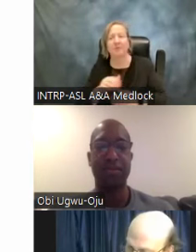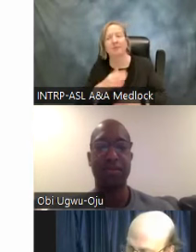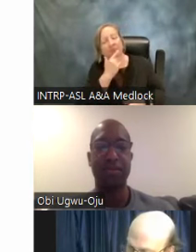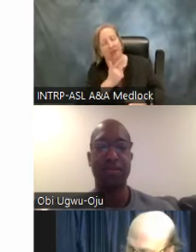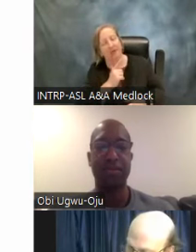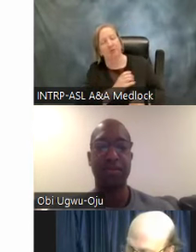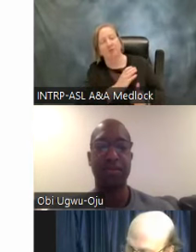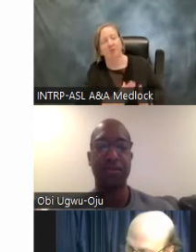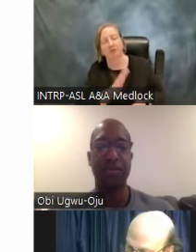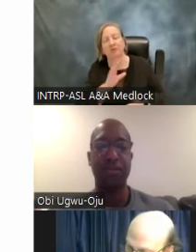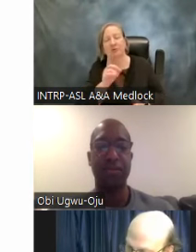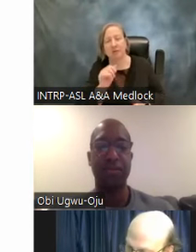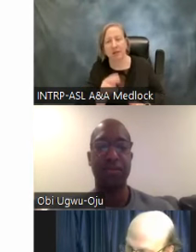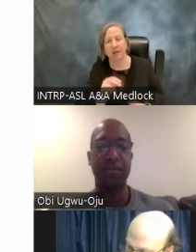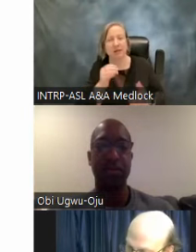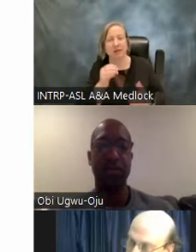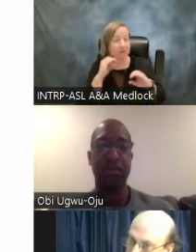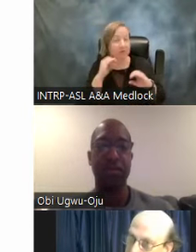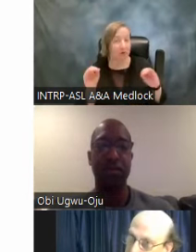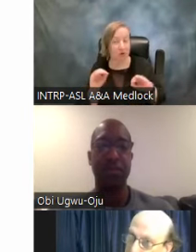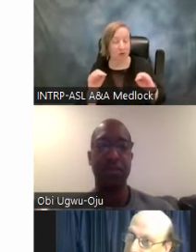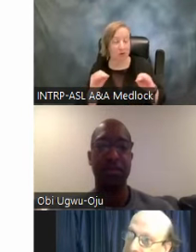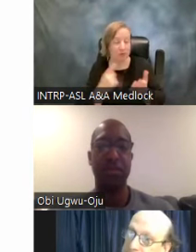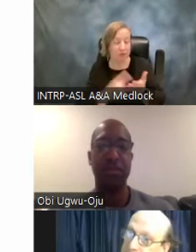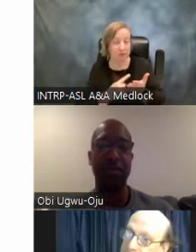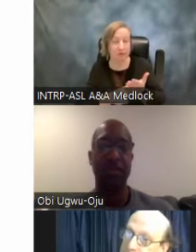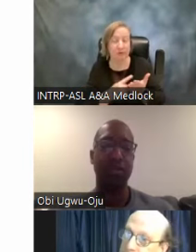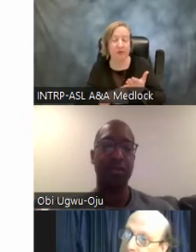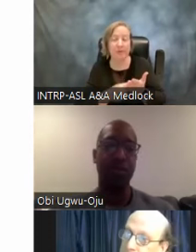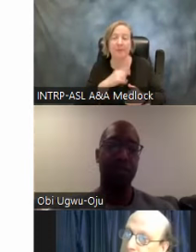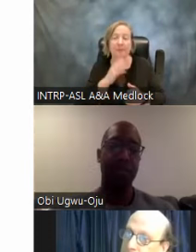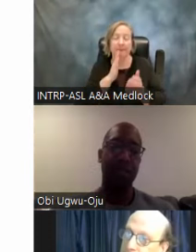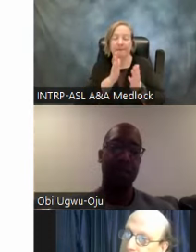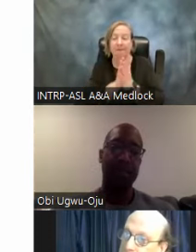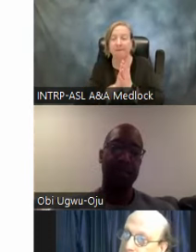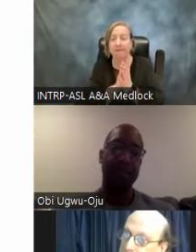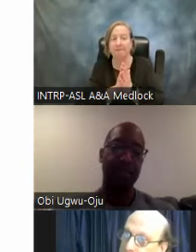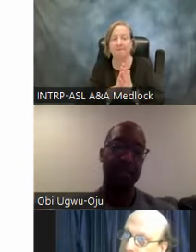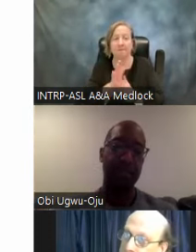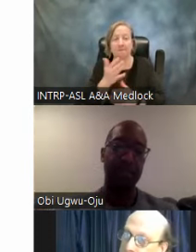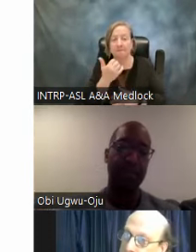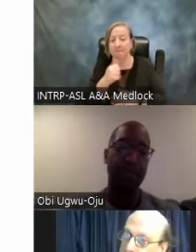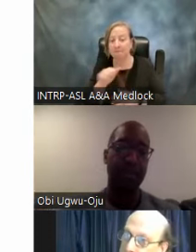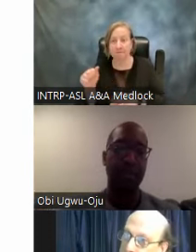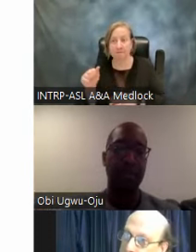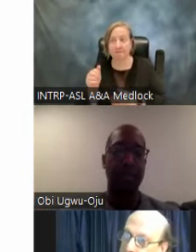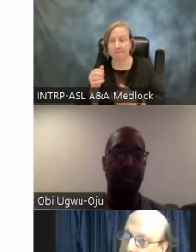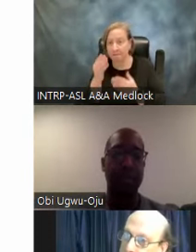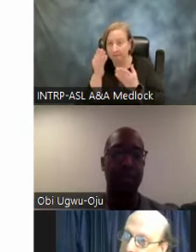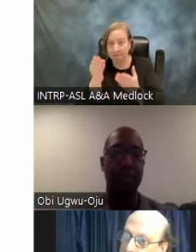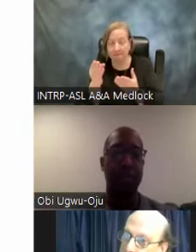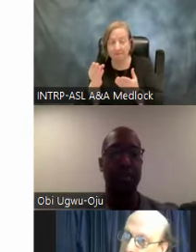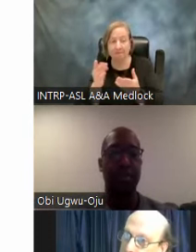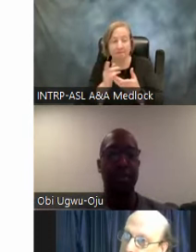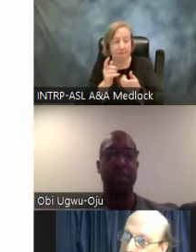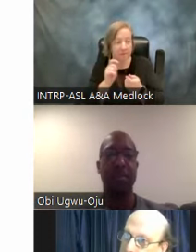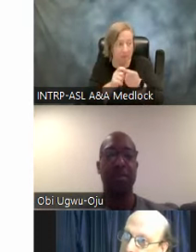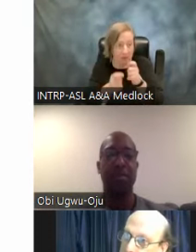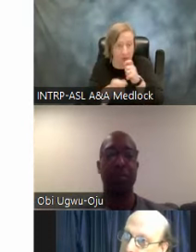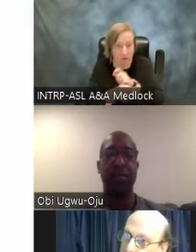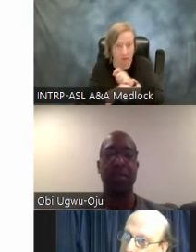Okay, then if there's no discussions, I'm gonna ask, is there any suggested changes